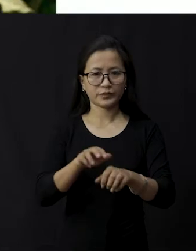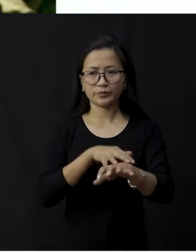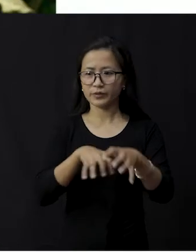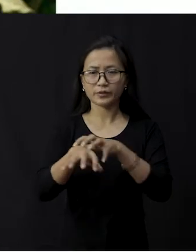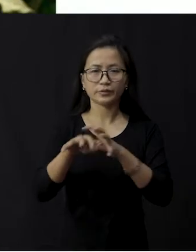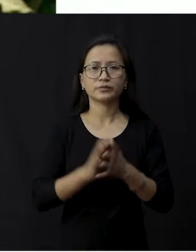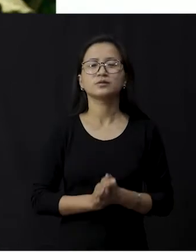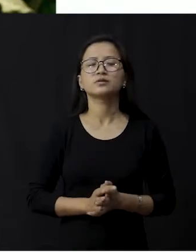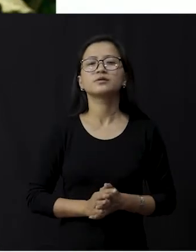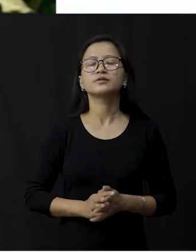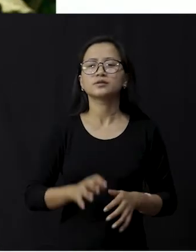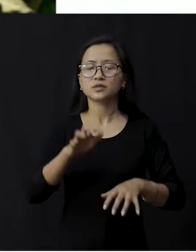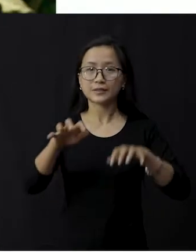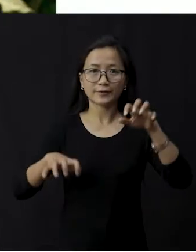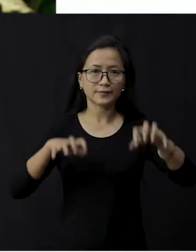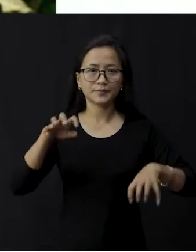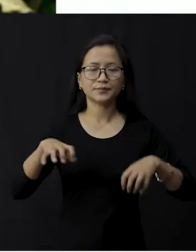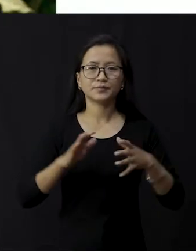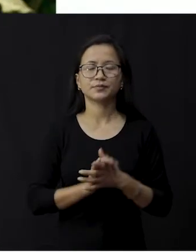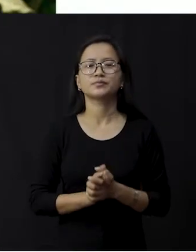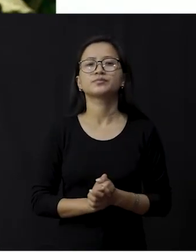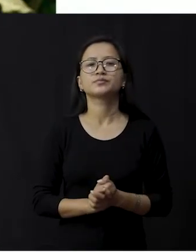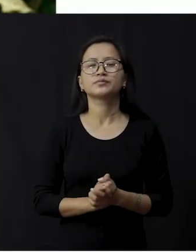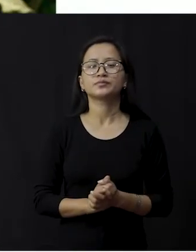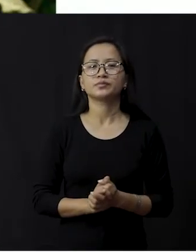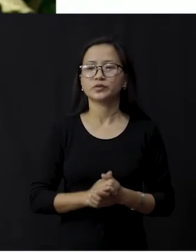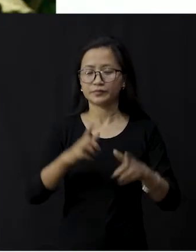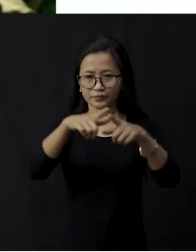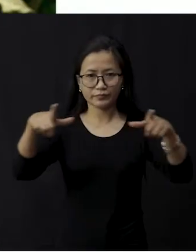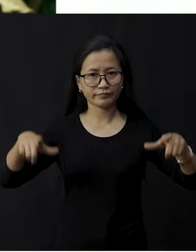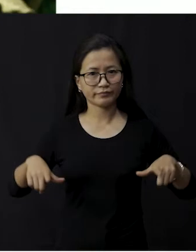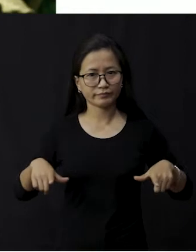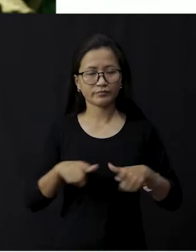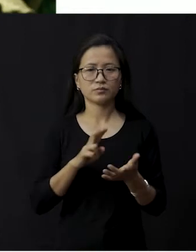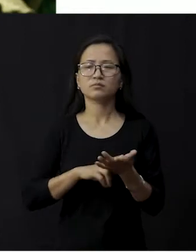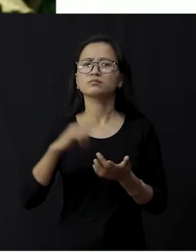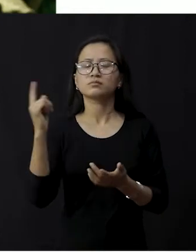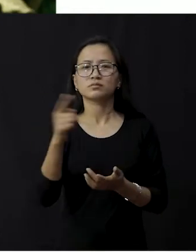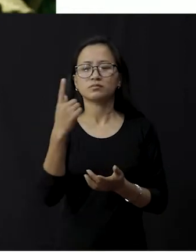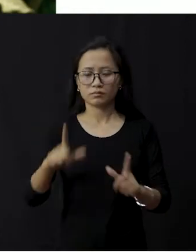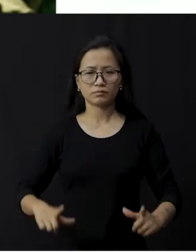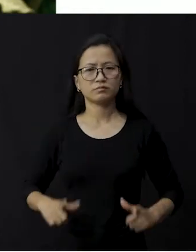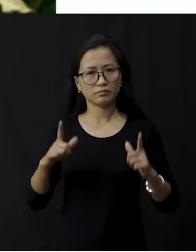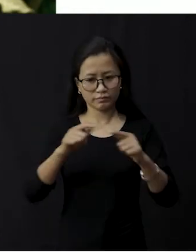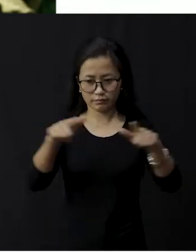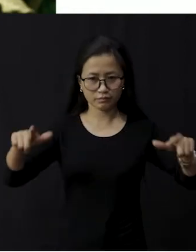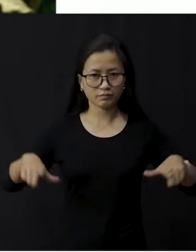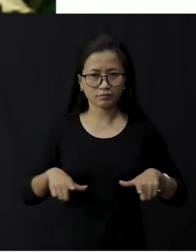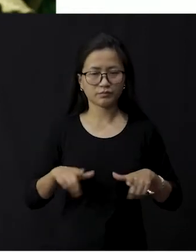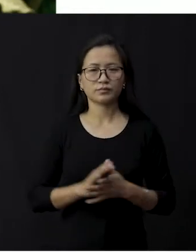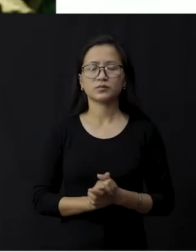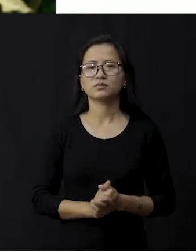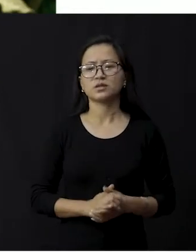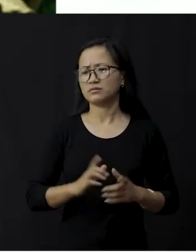have to make it very clear to you all, this is the national land animal, which means they live on the land. They do not live